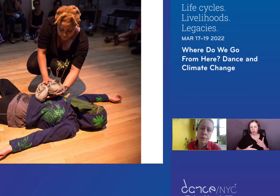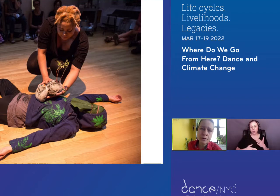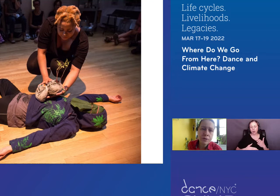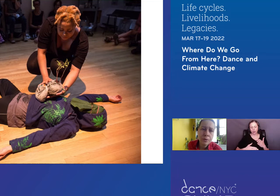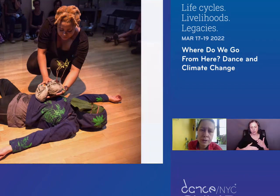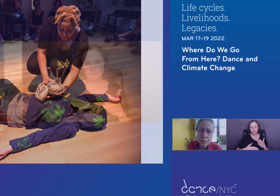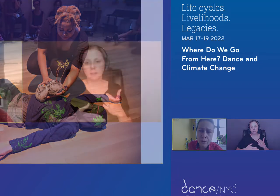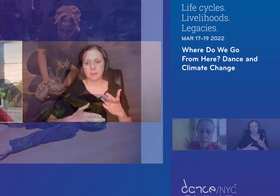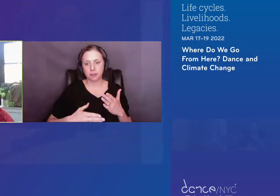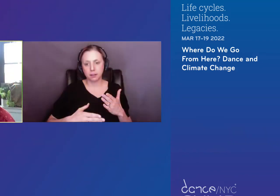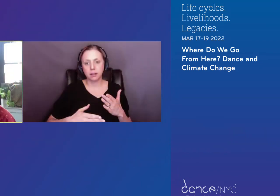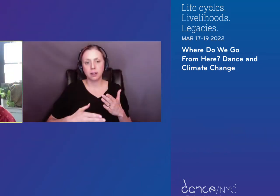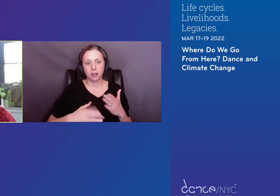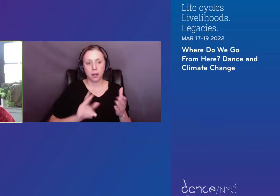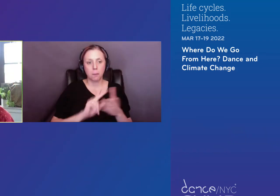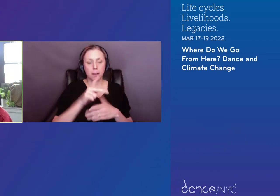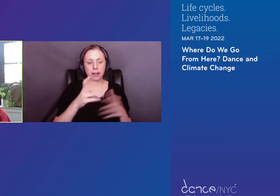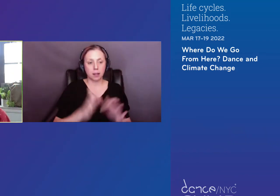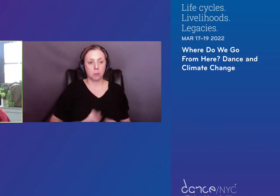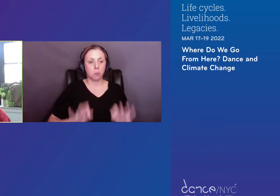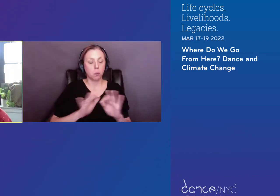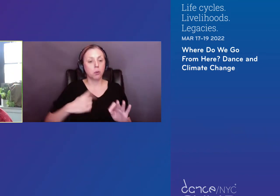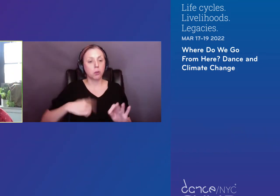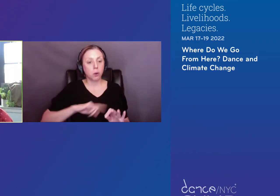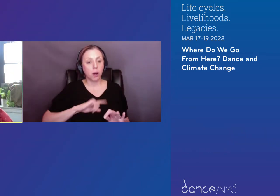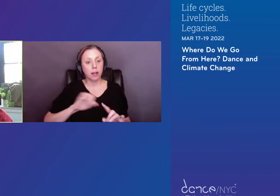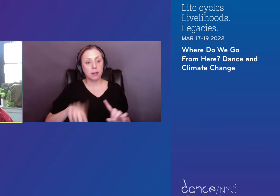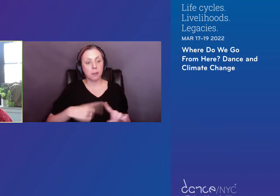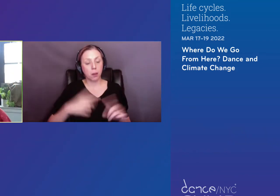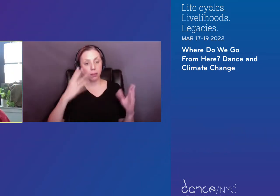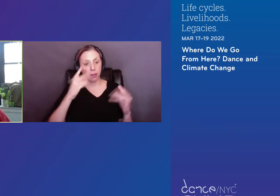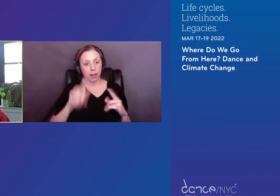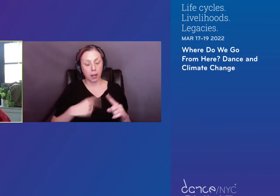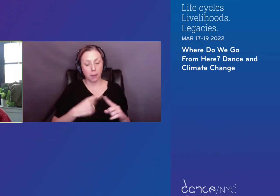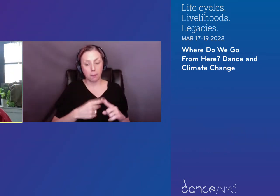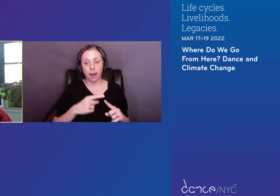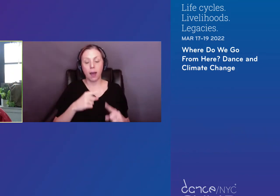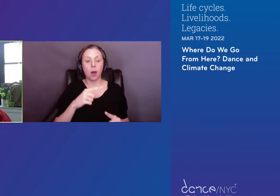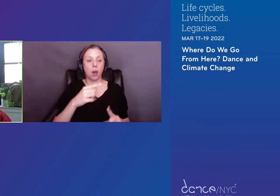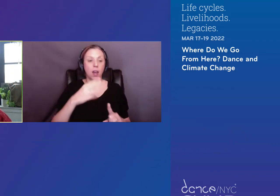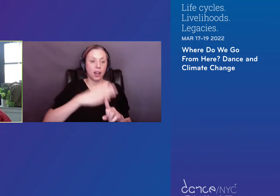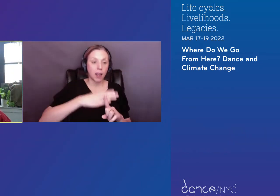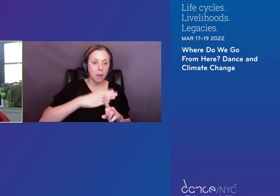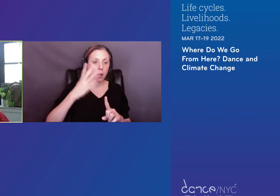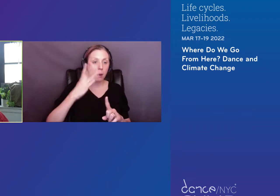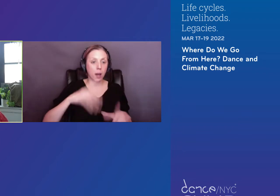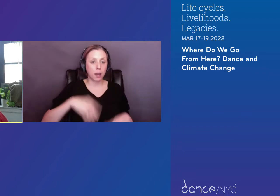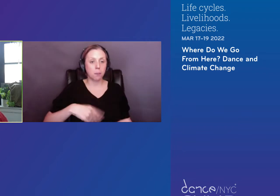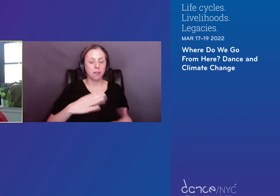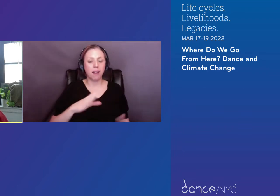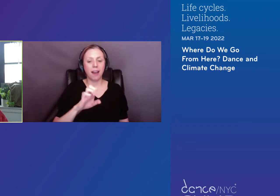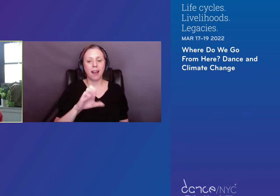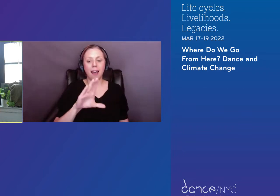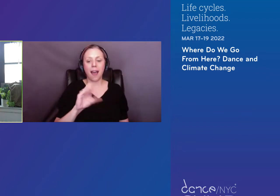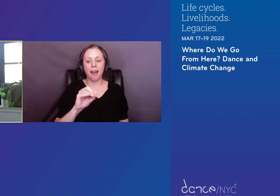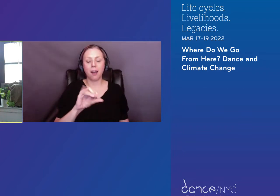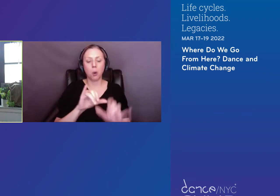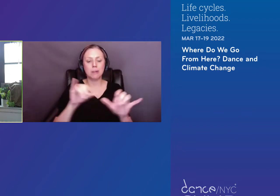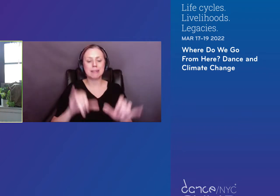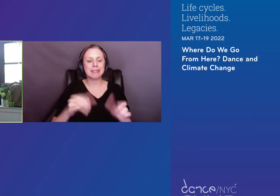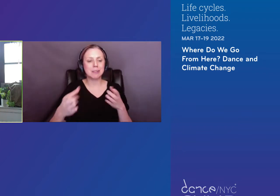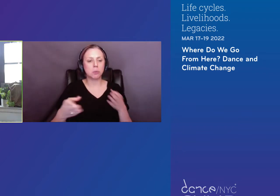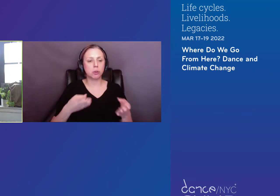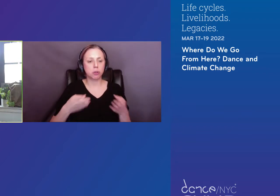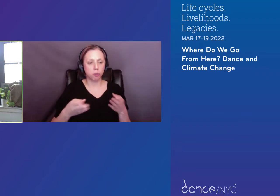super important to us also with regard to thinking about climate. They provide a lot of what we call ecosystem services.